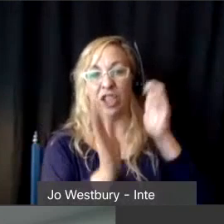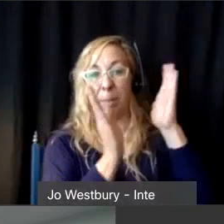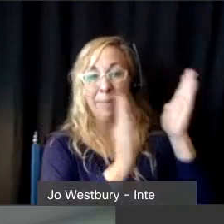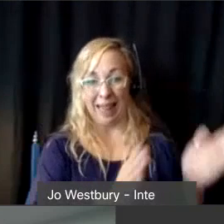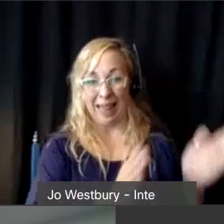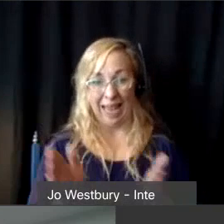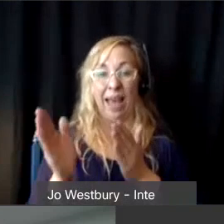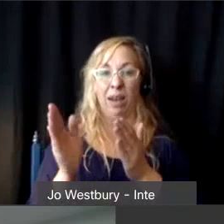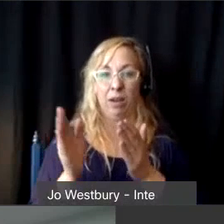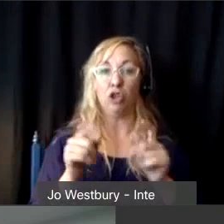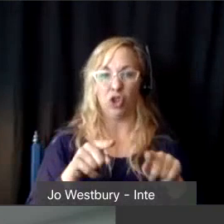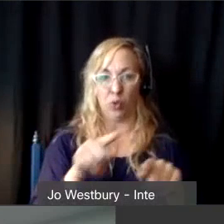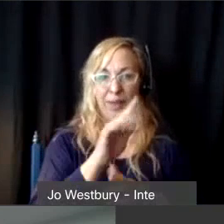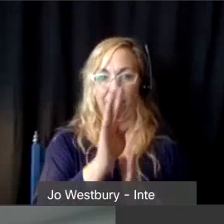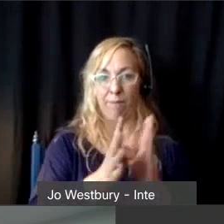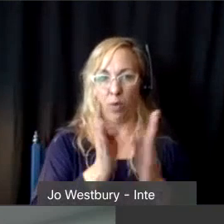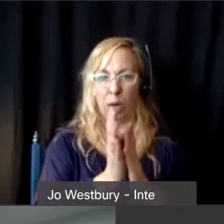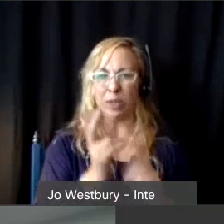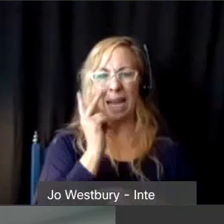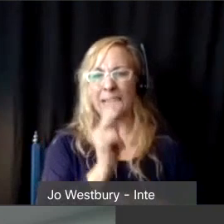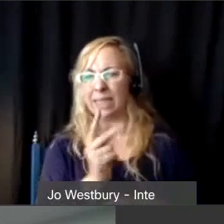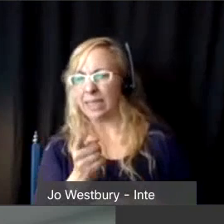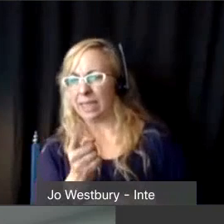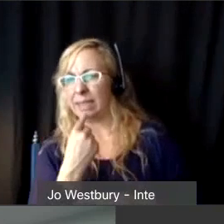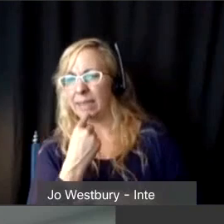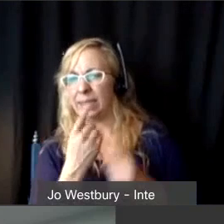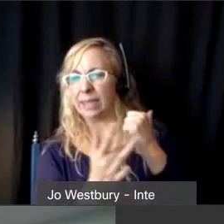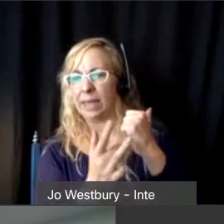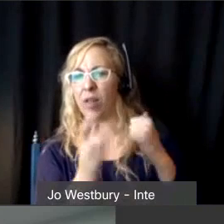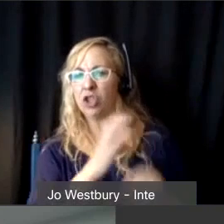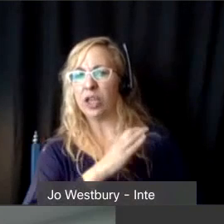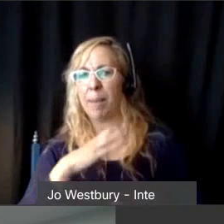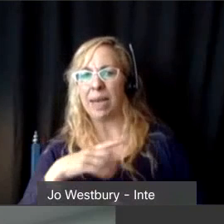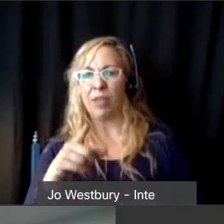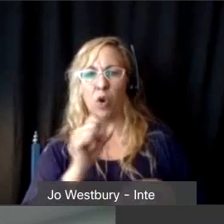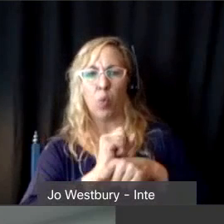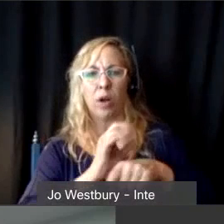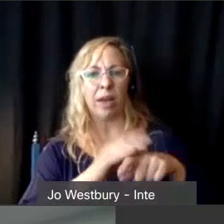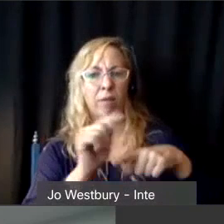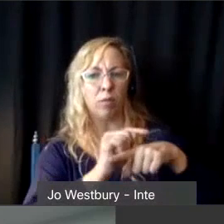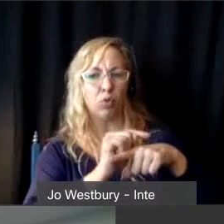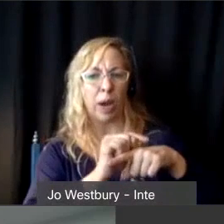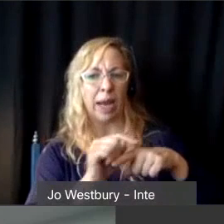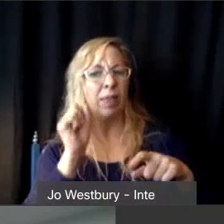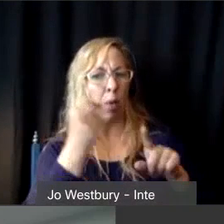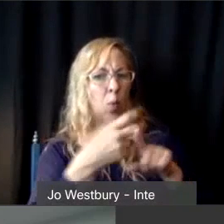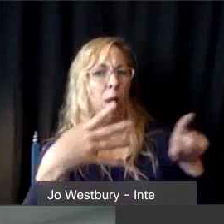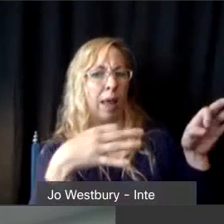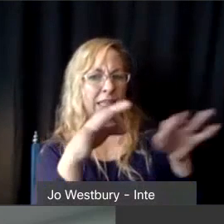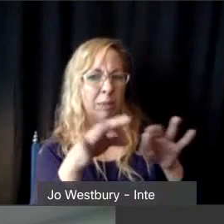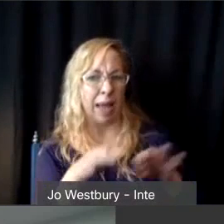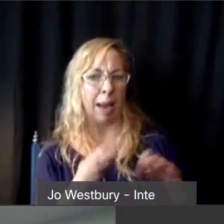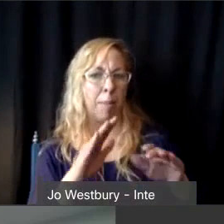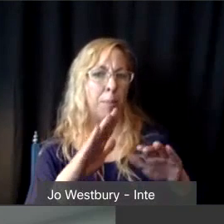And I do see a note that the technology committee is working on a training to explain the process for assessments